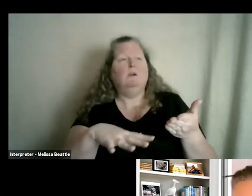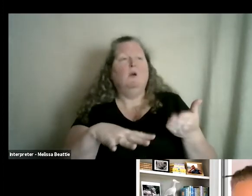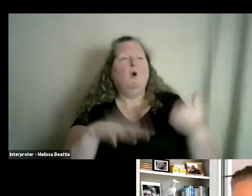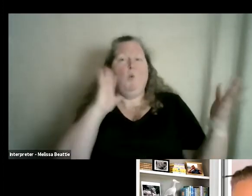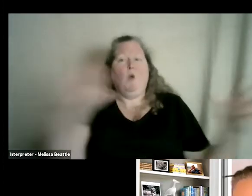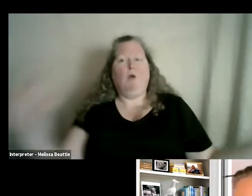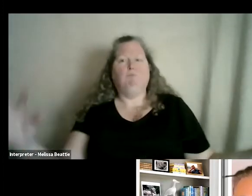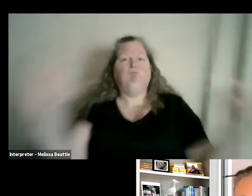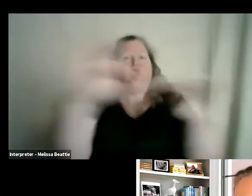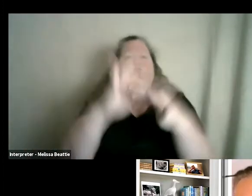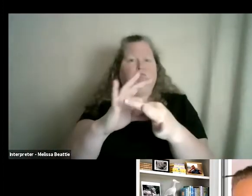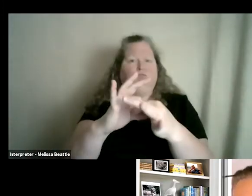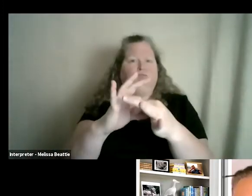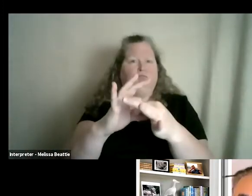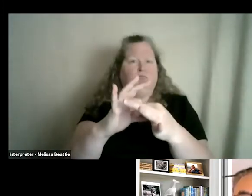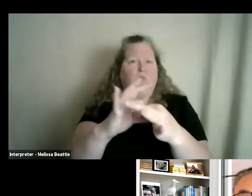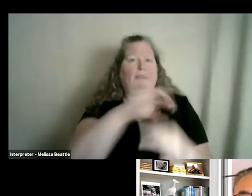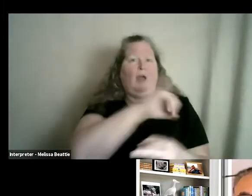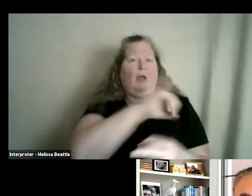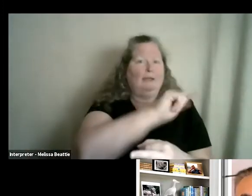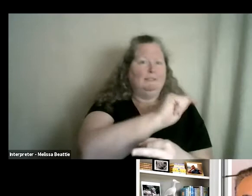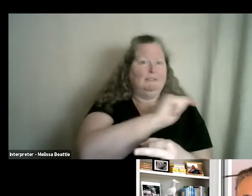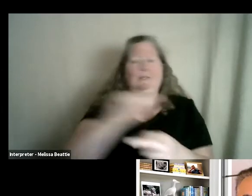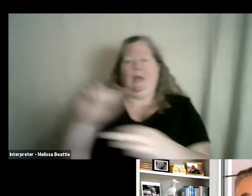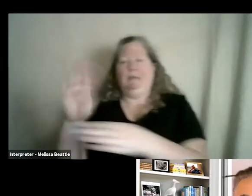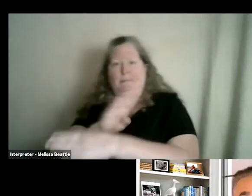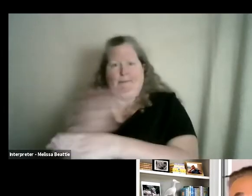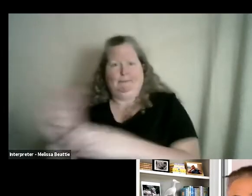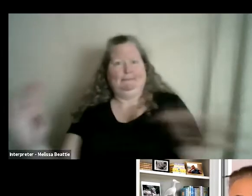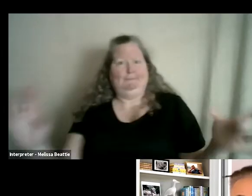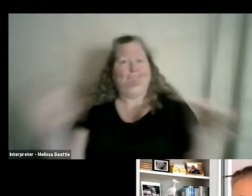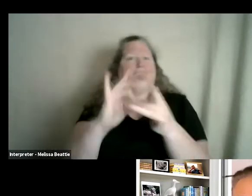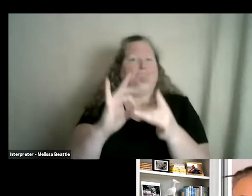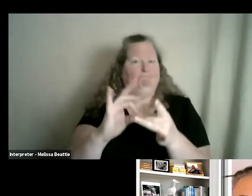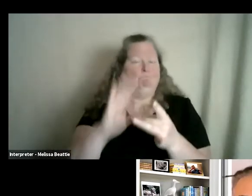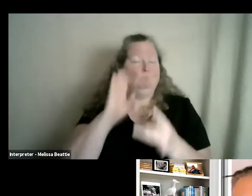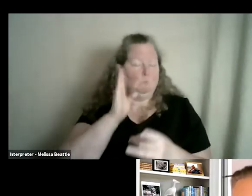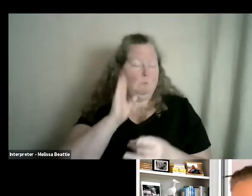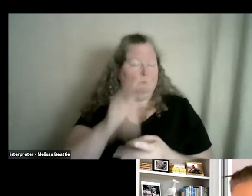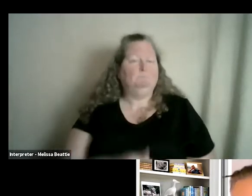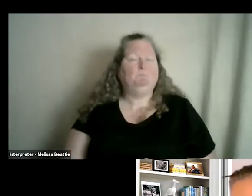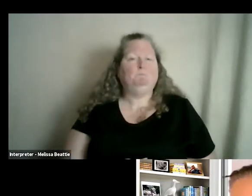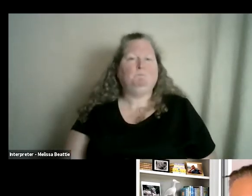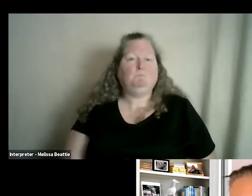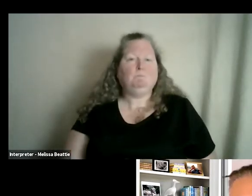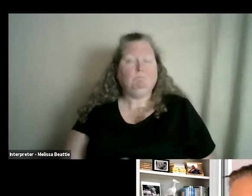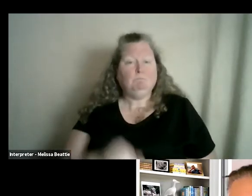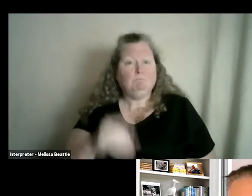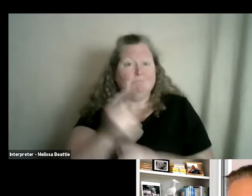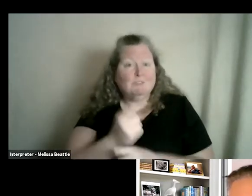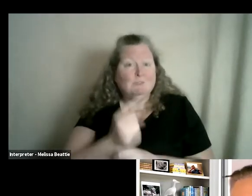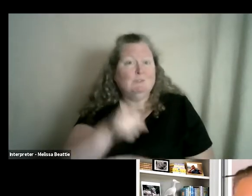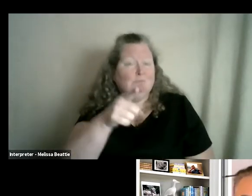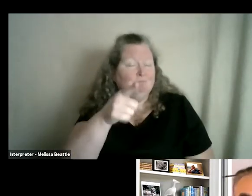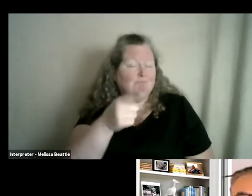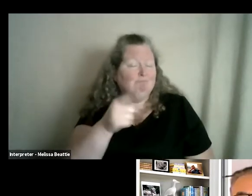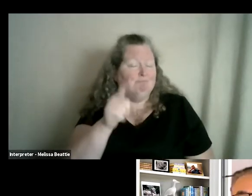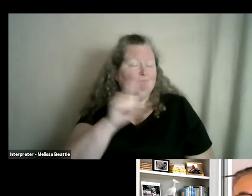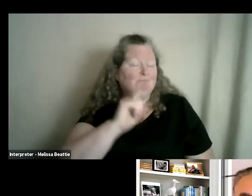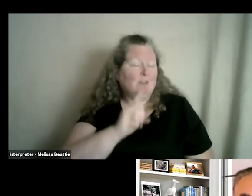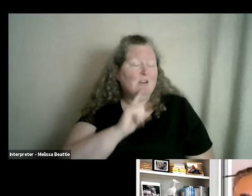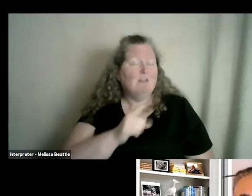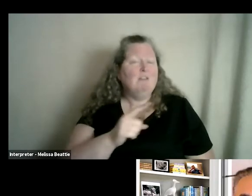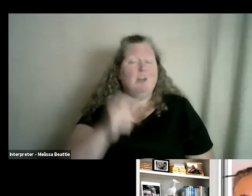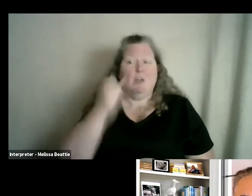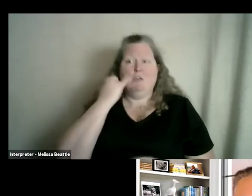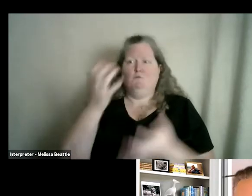this gap. And it is exactly for this audience that I wrote both books. Because yes, you're right. If you want to